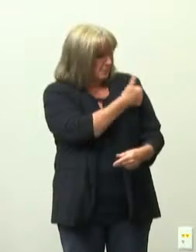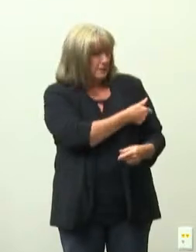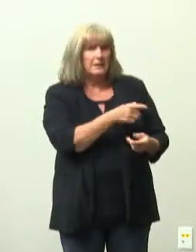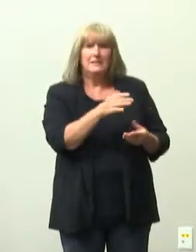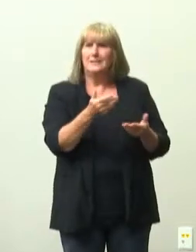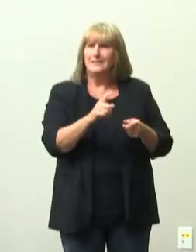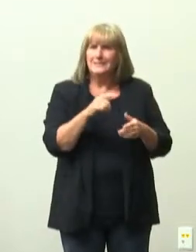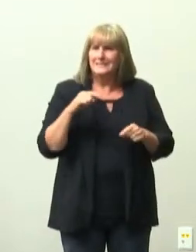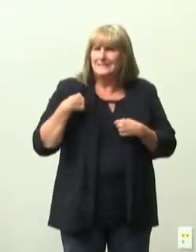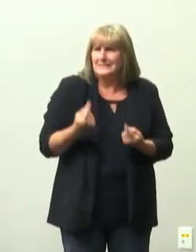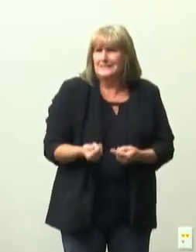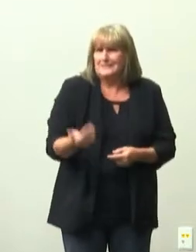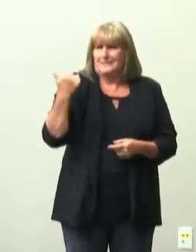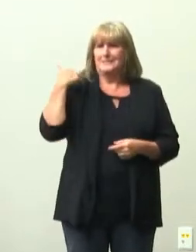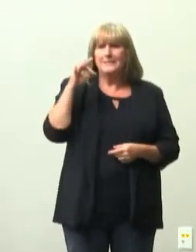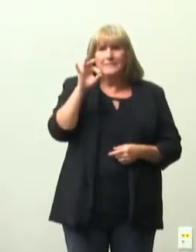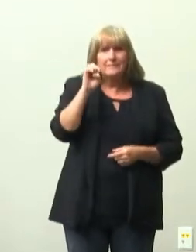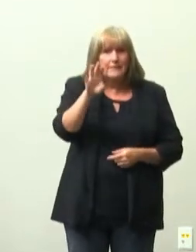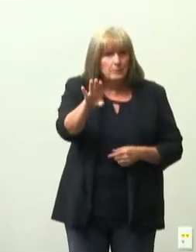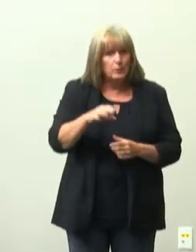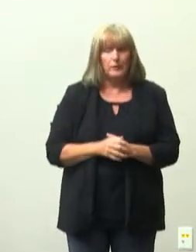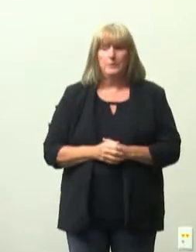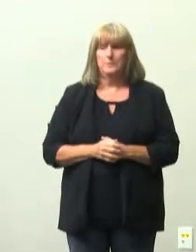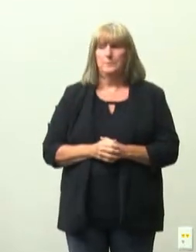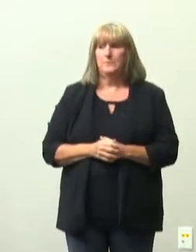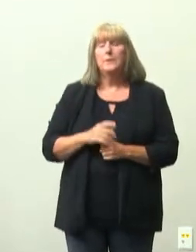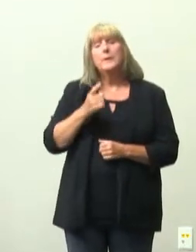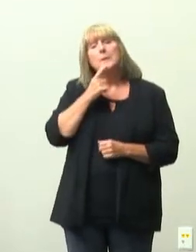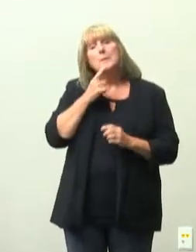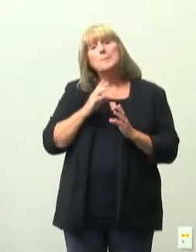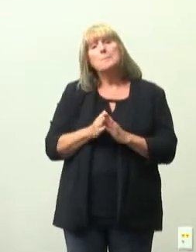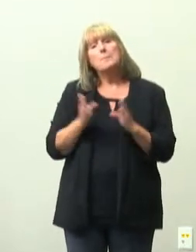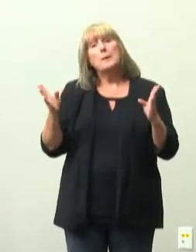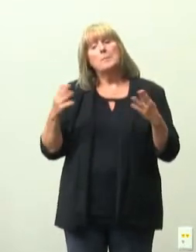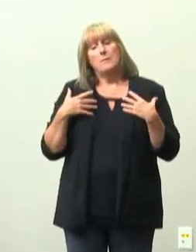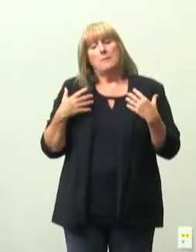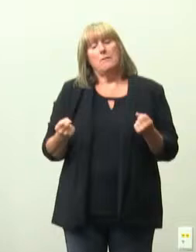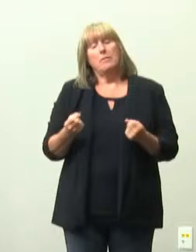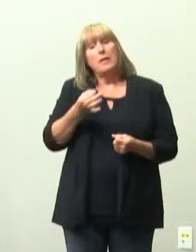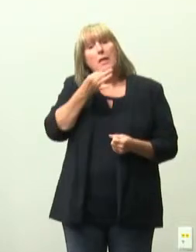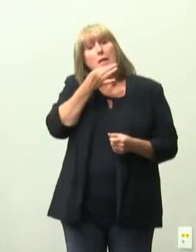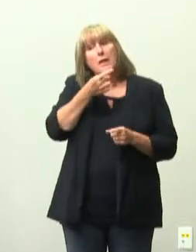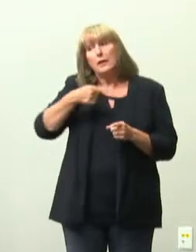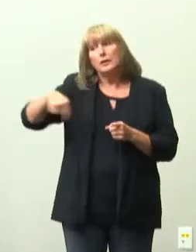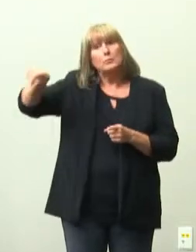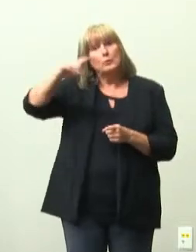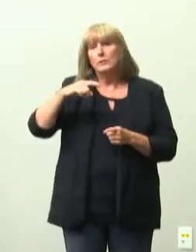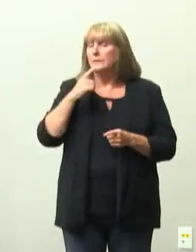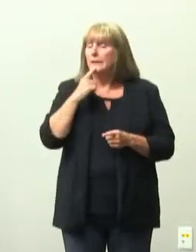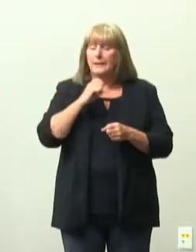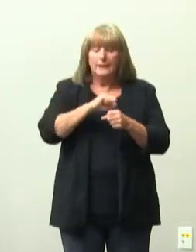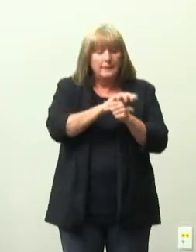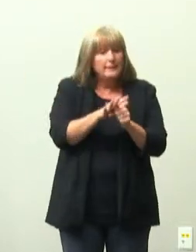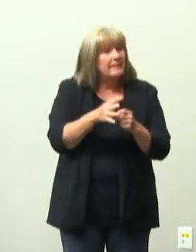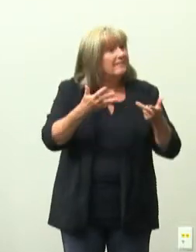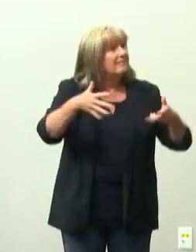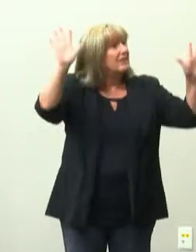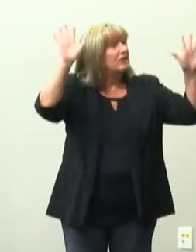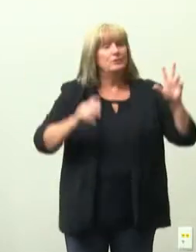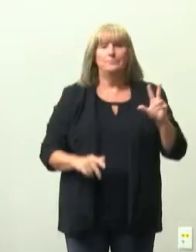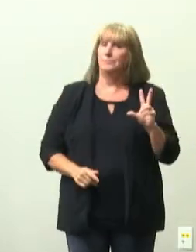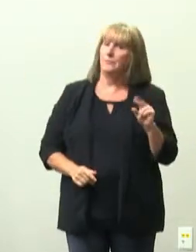in February. Our public health experts have been clear that the pandemic isn't over, and people who